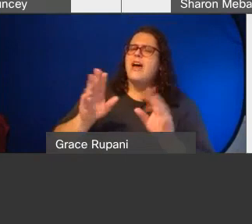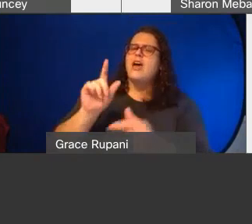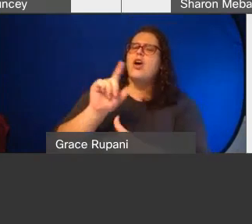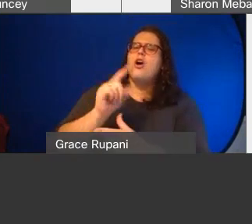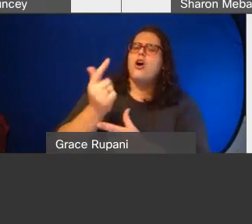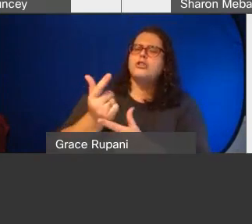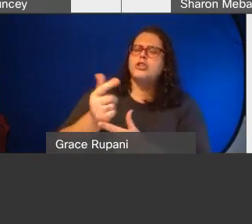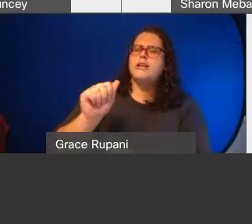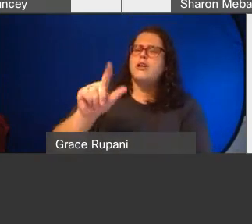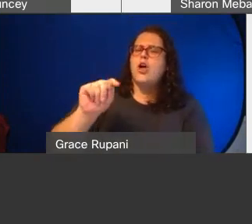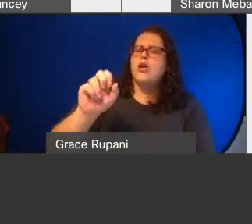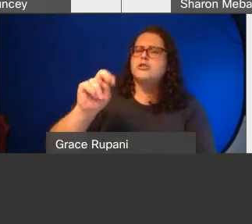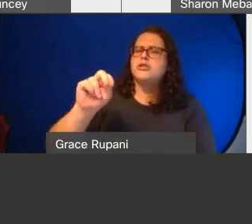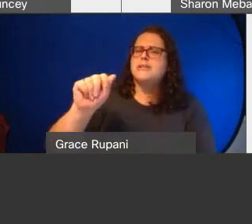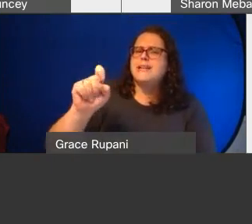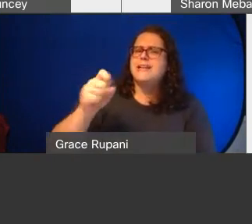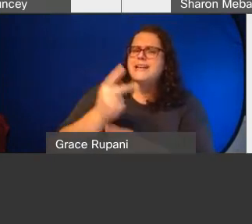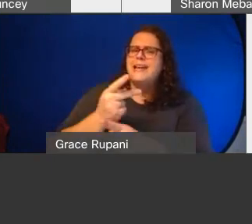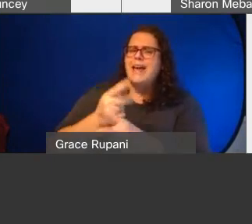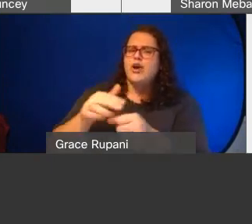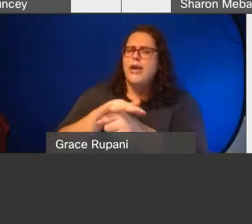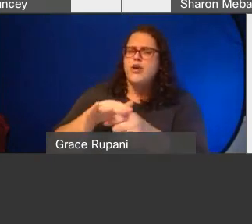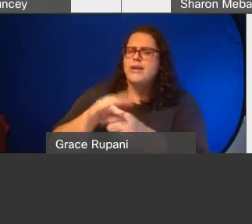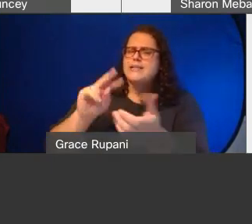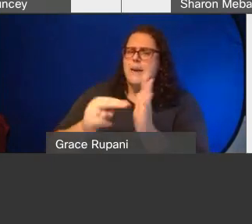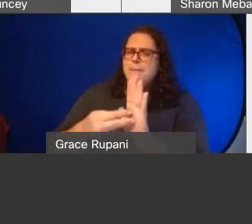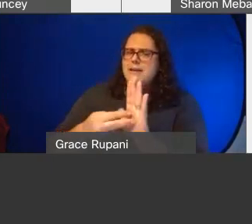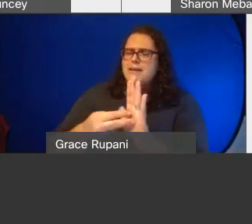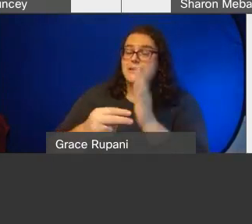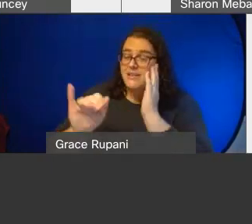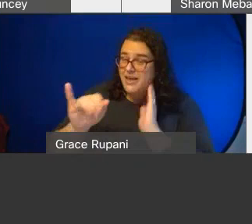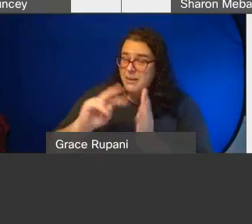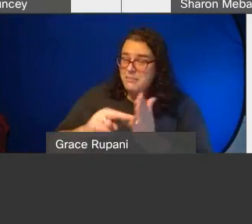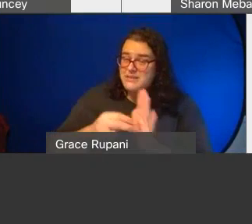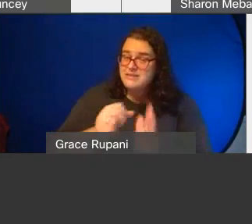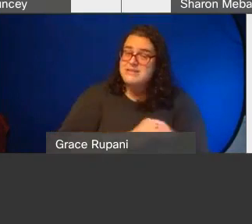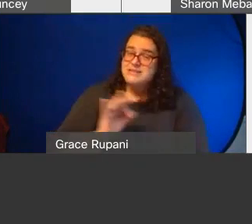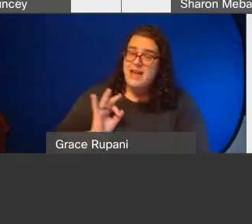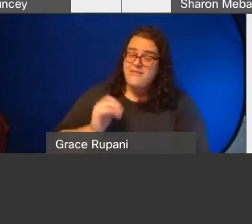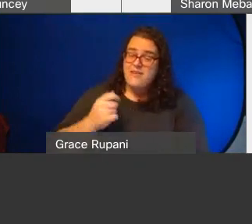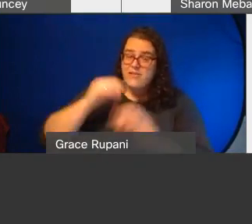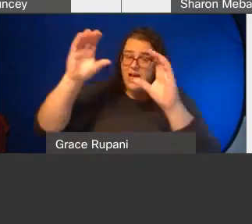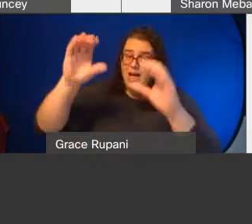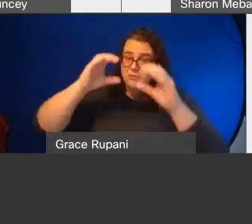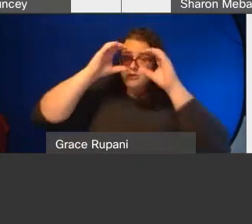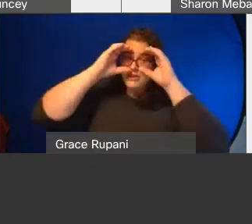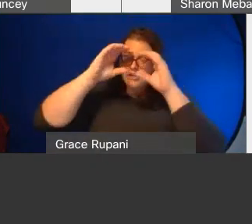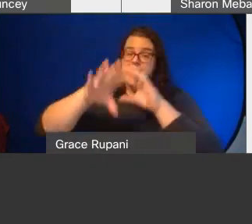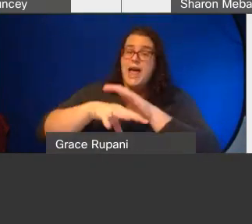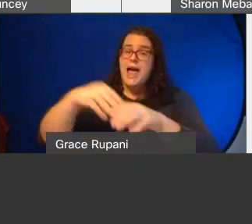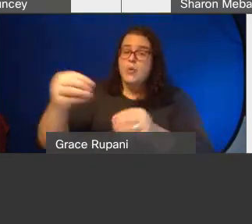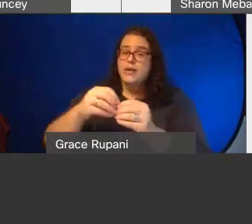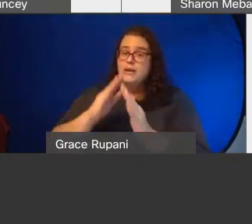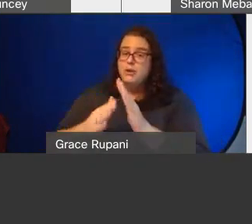this guideline or guidance. Does this refer to staff wearing eye protection while out in the community with the people we